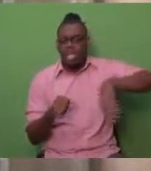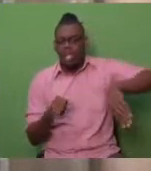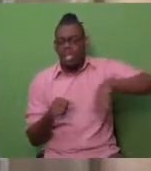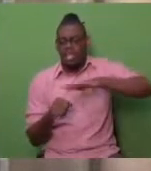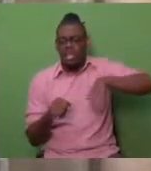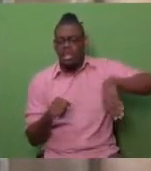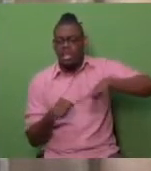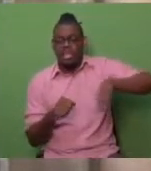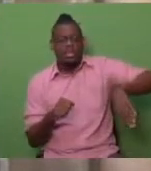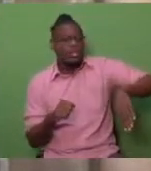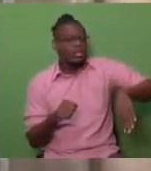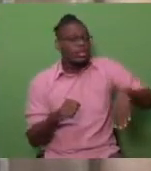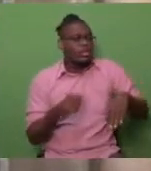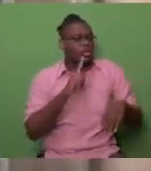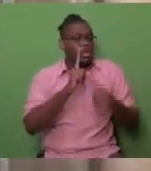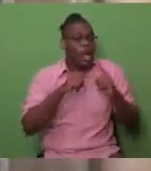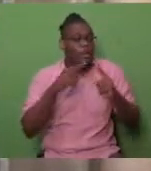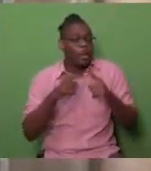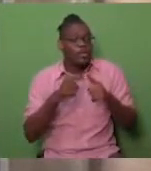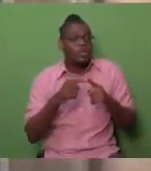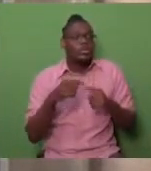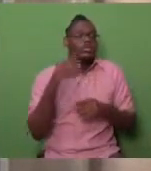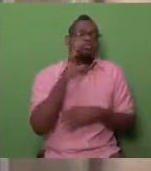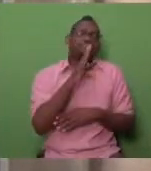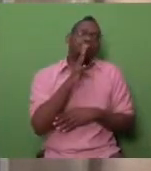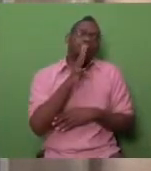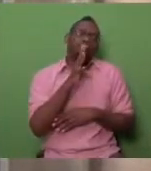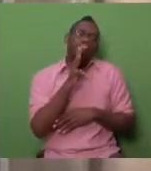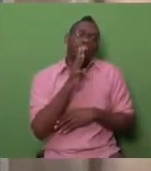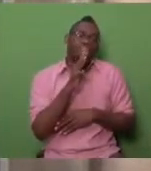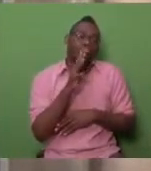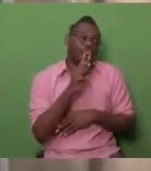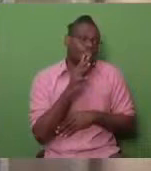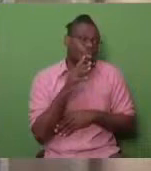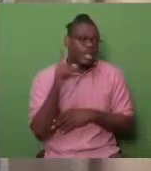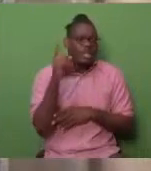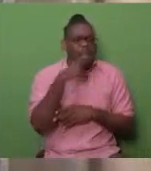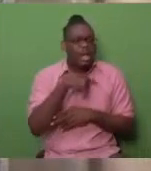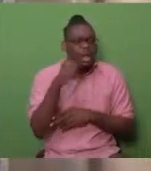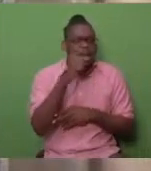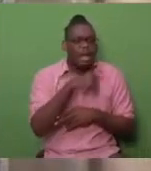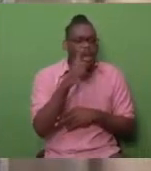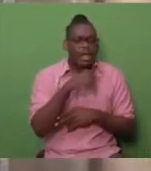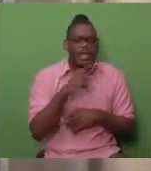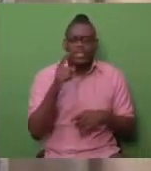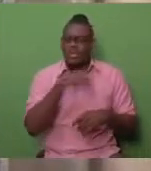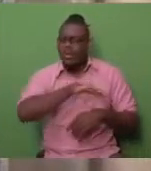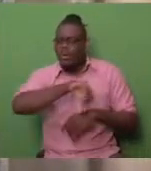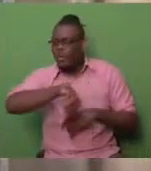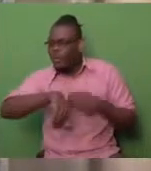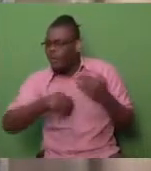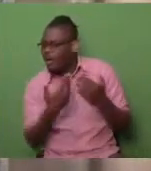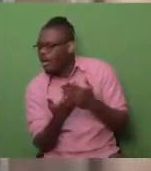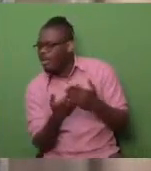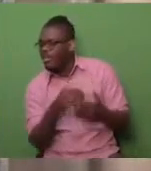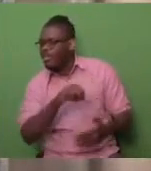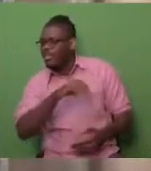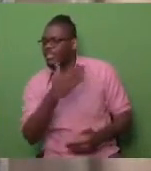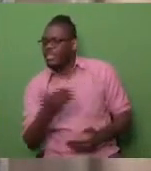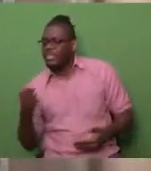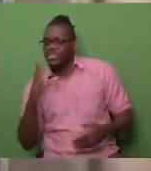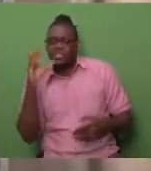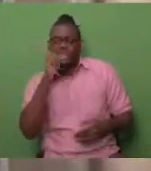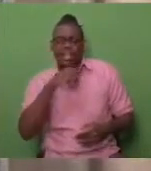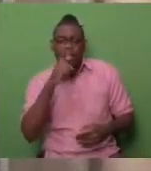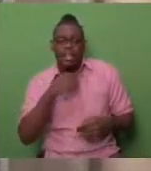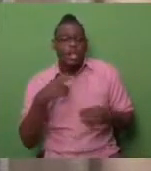propaganda to fool citizens, such as dangerous disinformation, that is a war against the people.